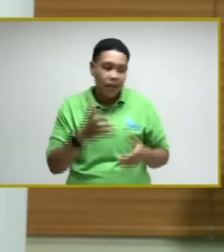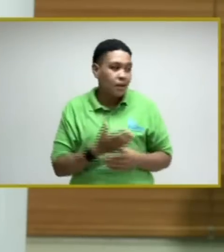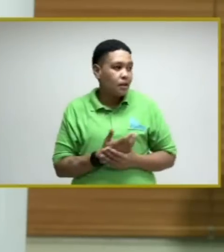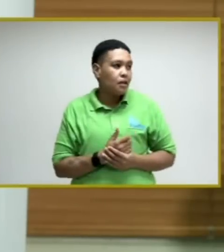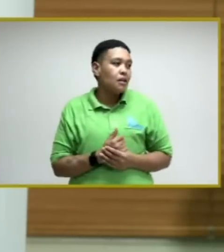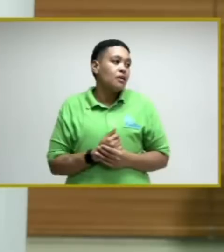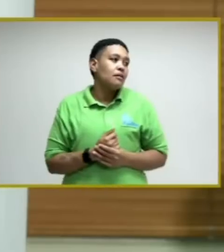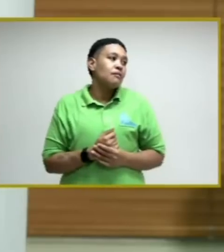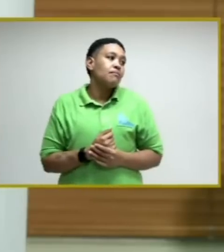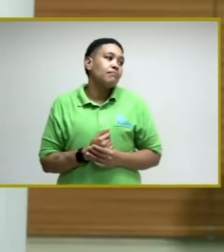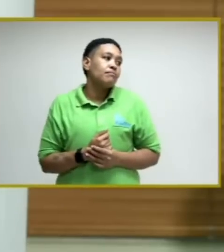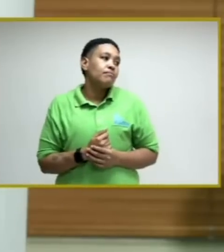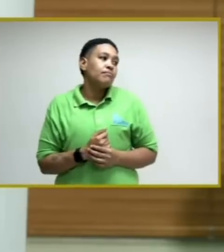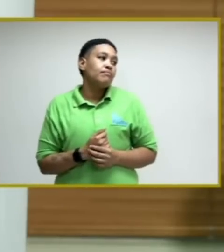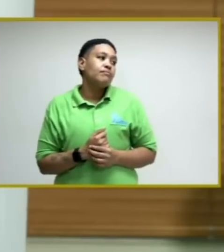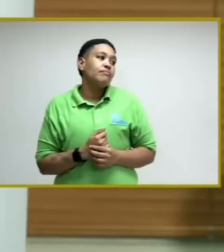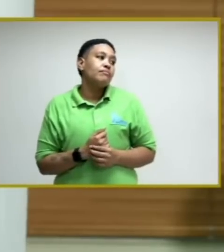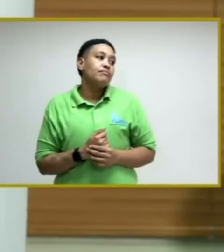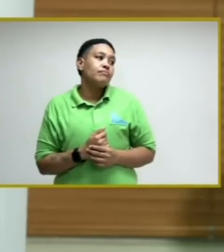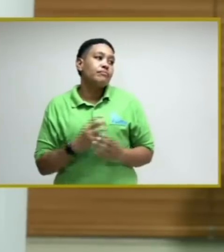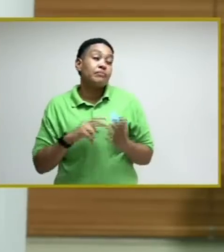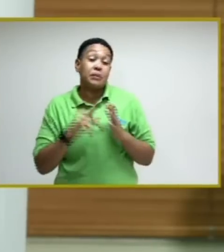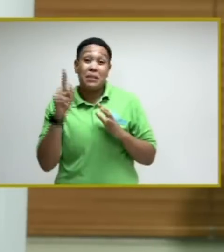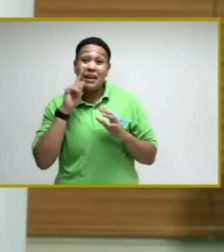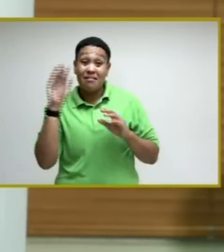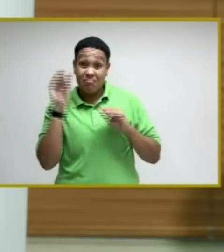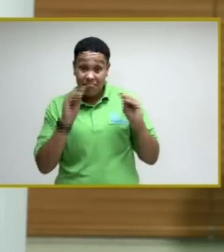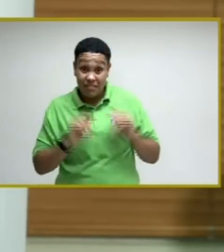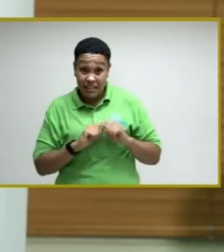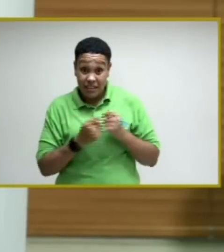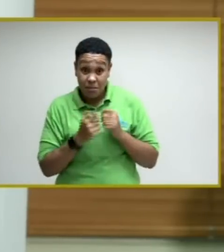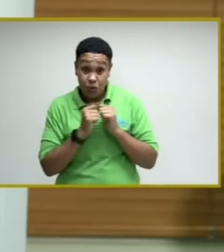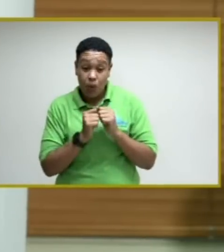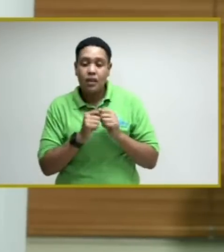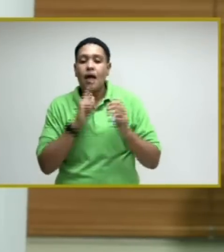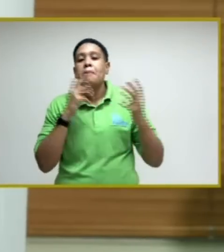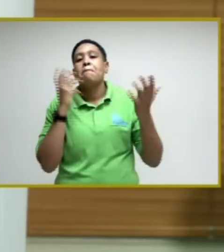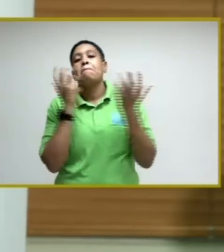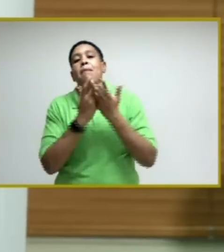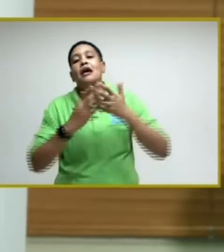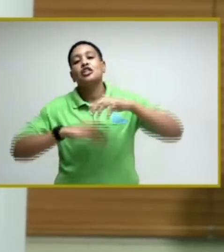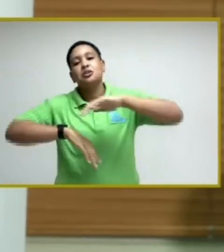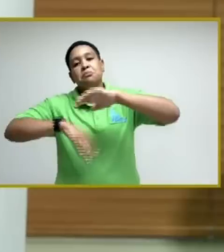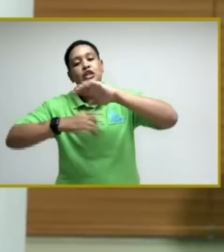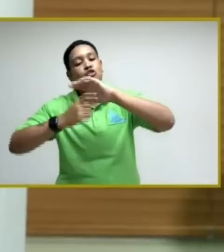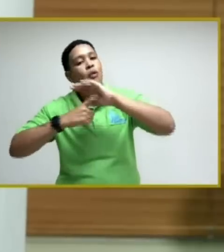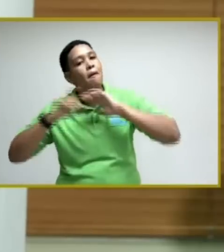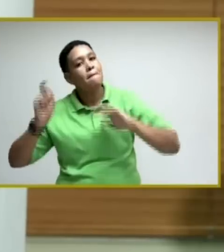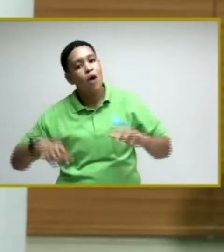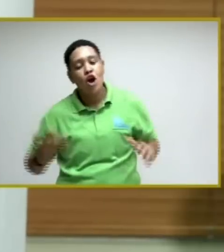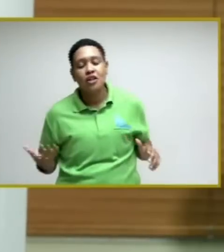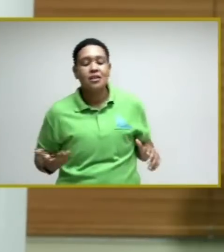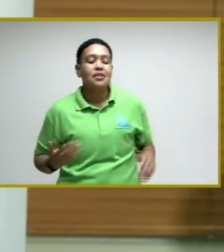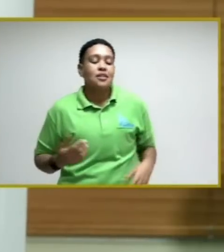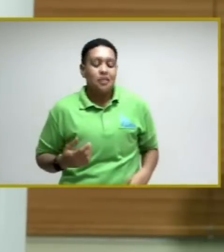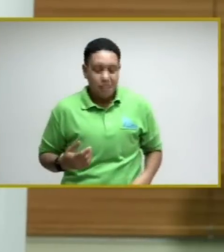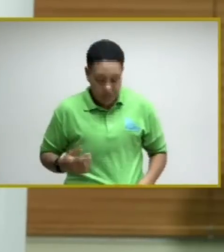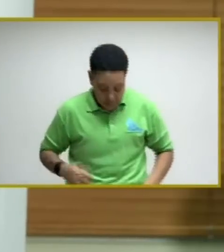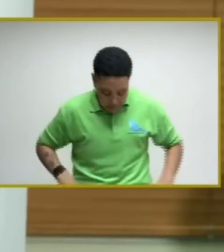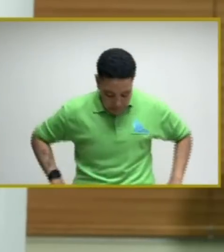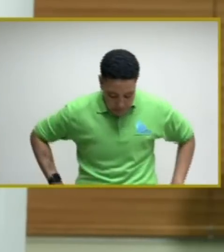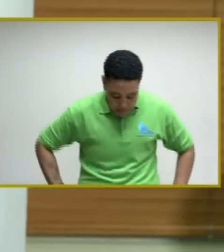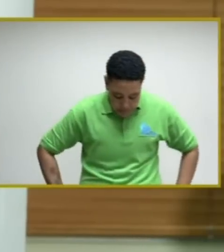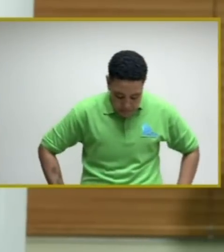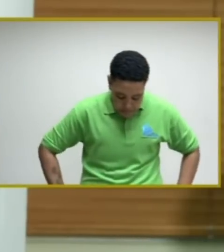It will mean that they'd have to put that team together and meet those basic requirements. It would mean that they would be provided